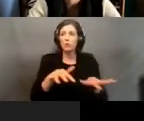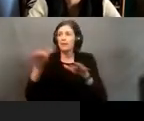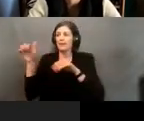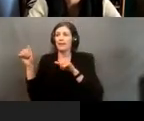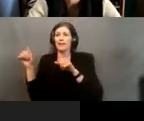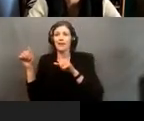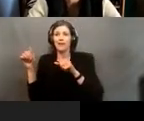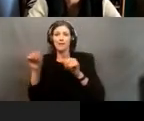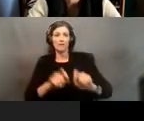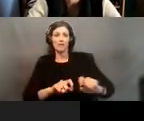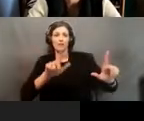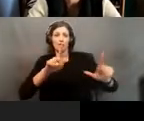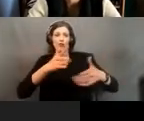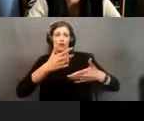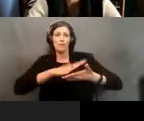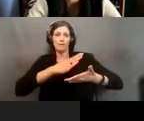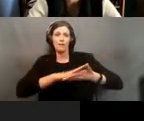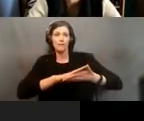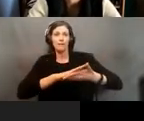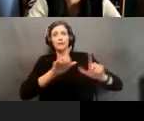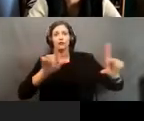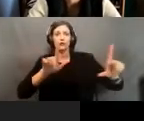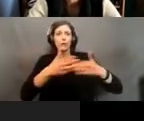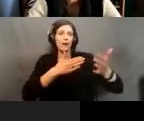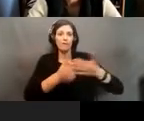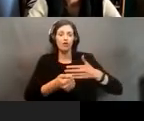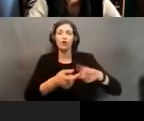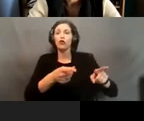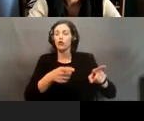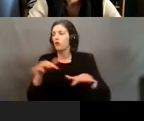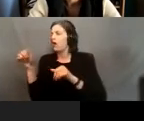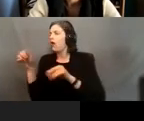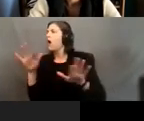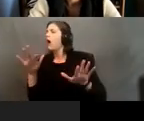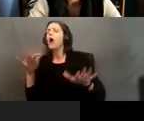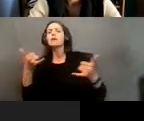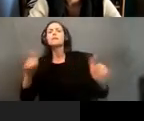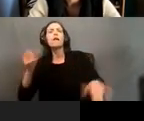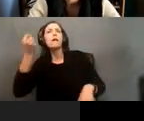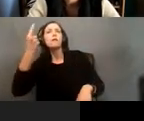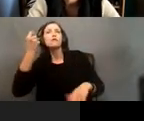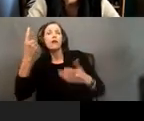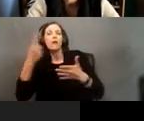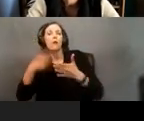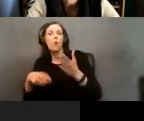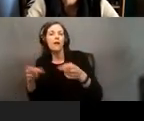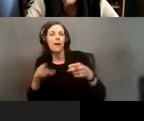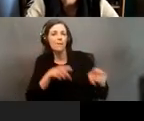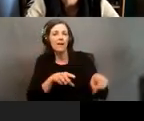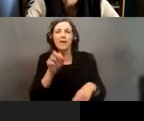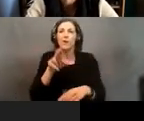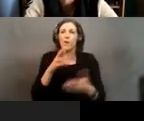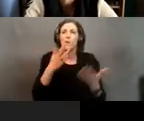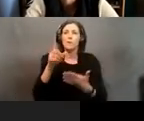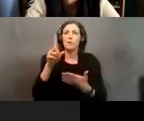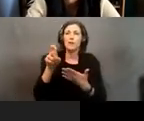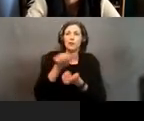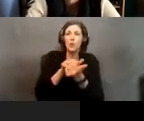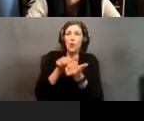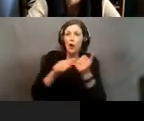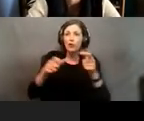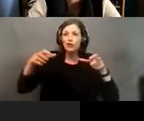moment but you still have an idea of what's going on or you, you know, just need to do your dishes while